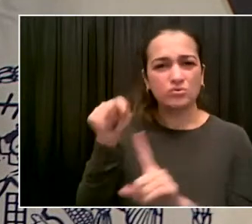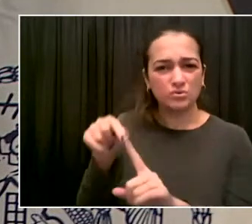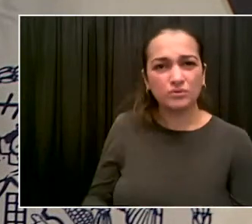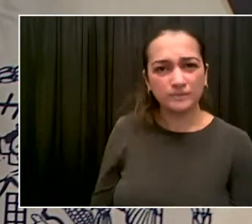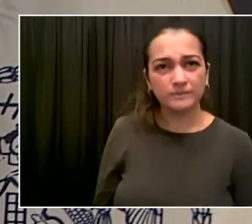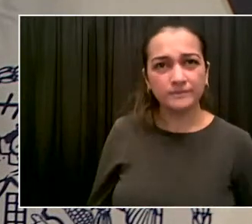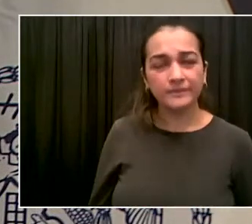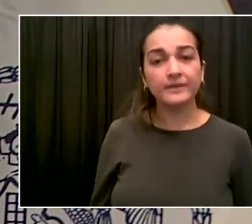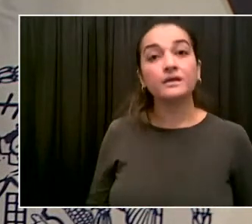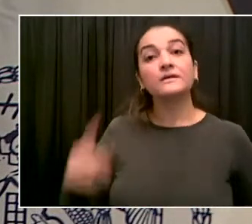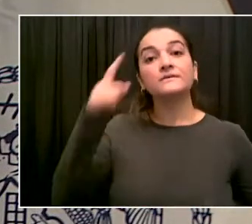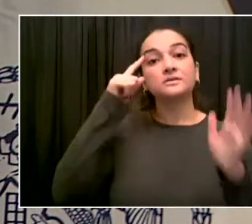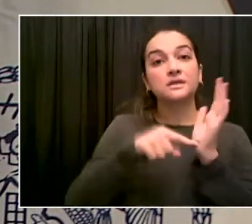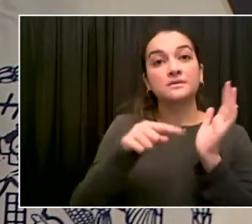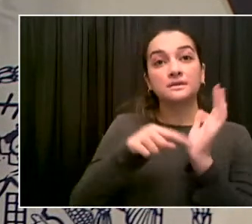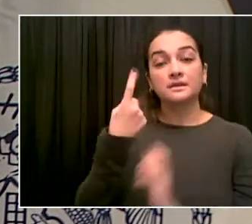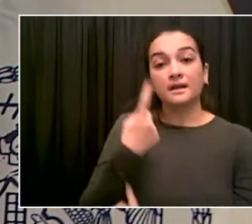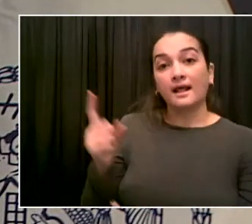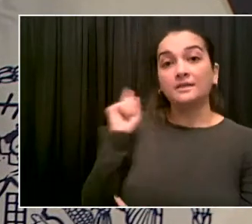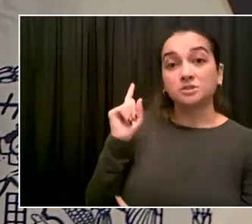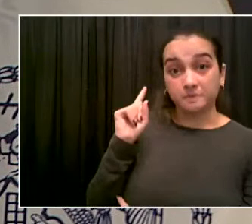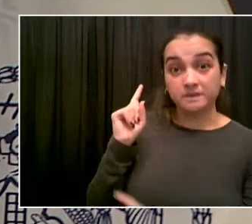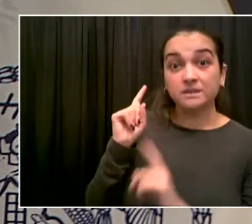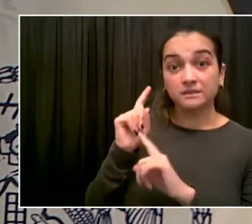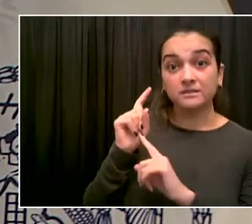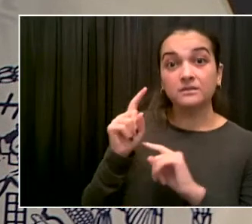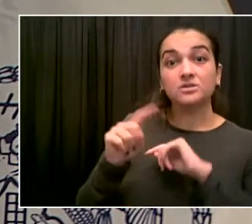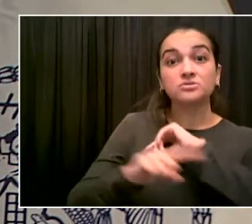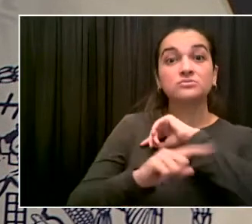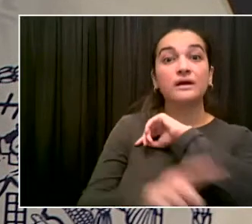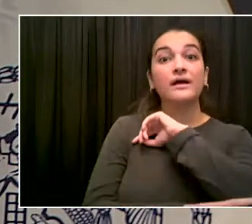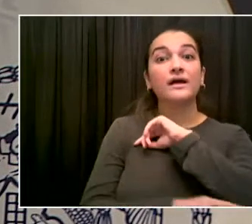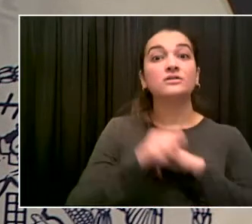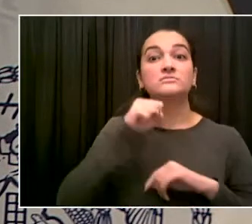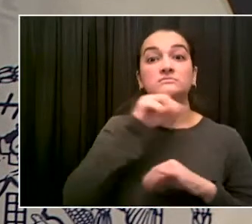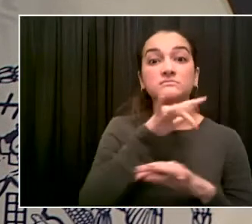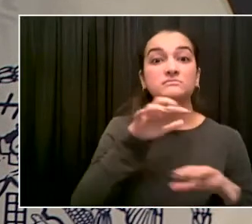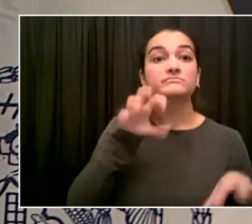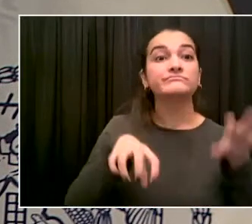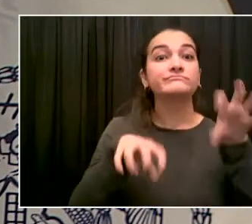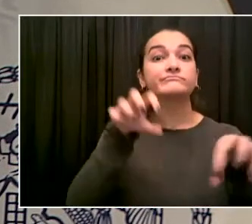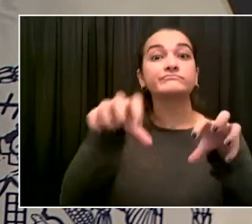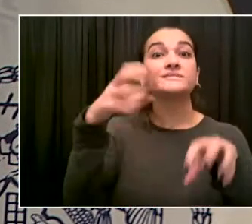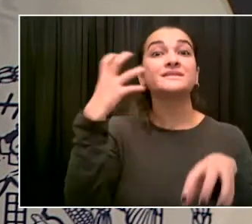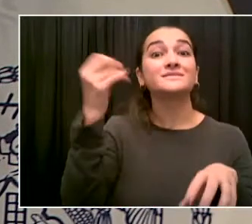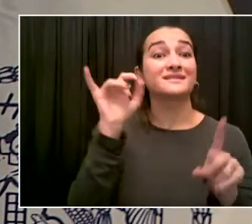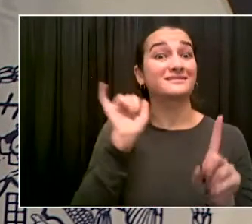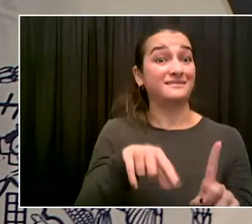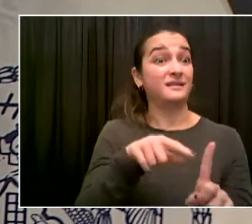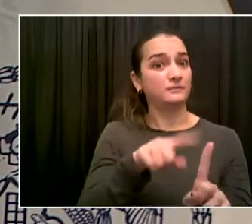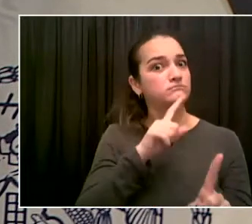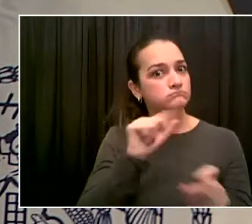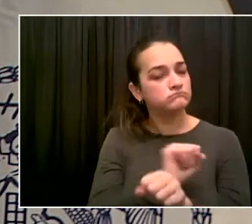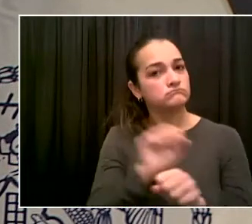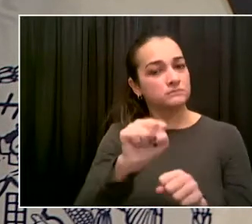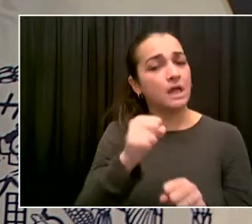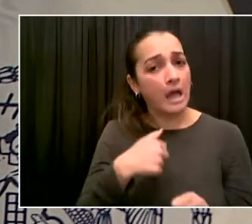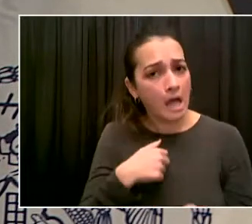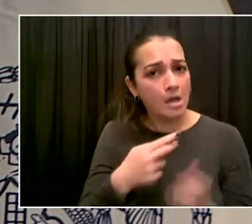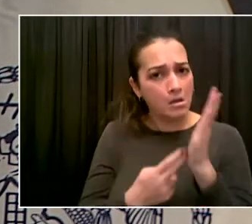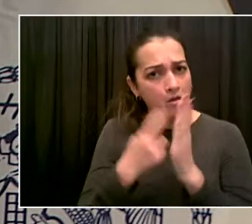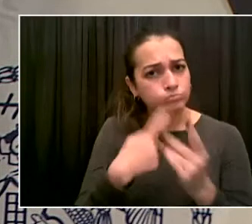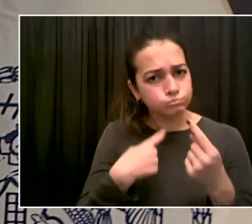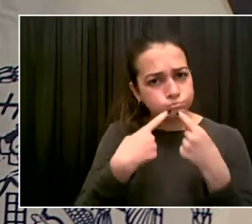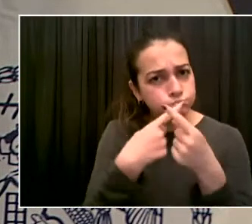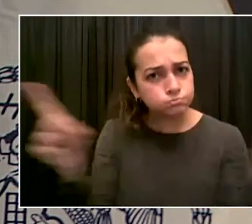speak. But there's a lot of rumor mill, and in fact, it's being done particularly by certain unions to try and make people worried.